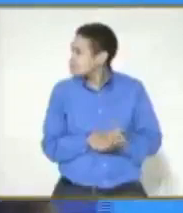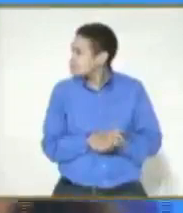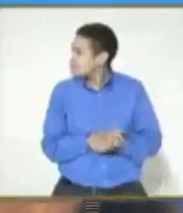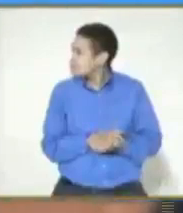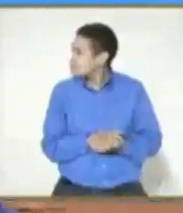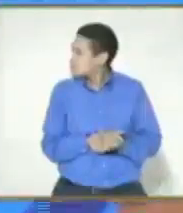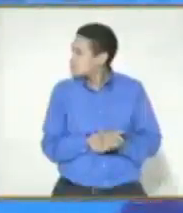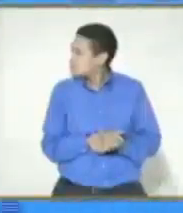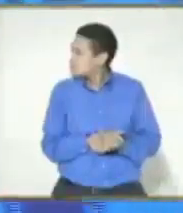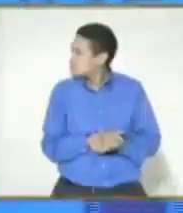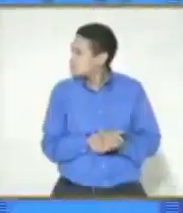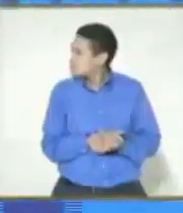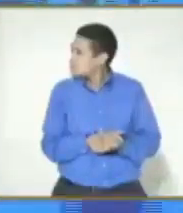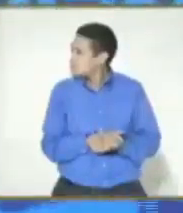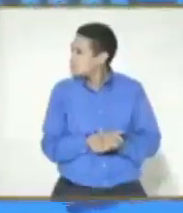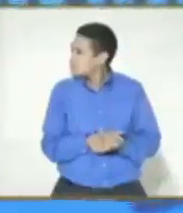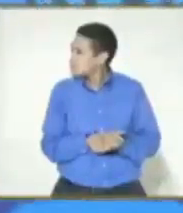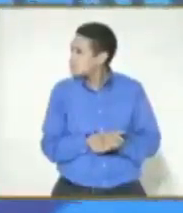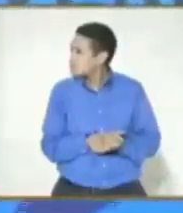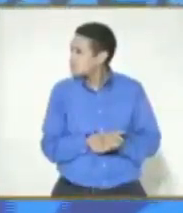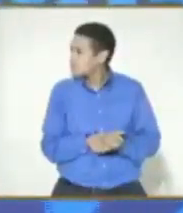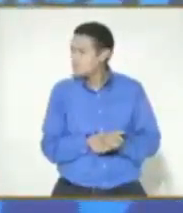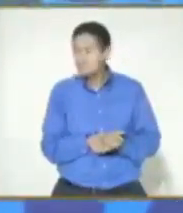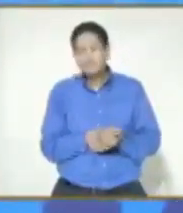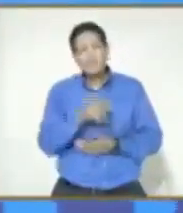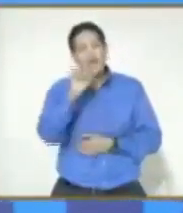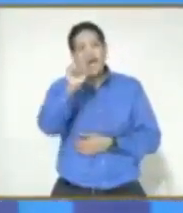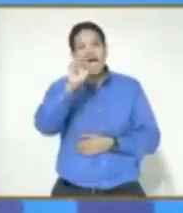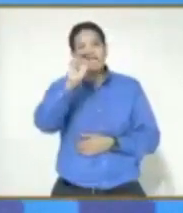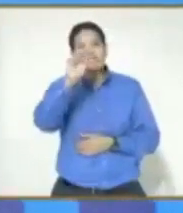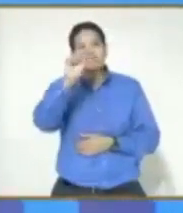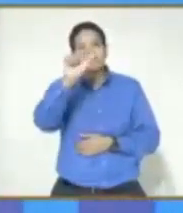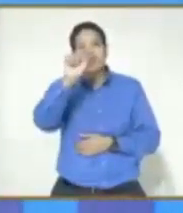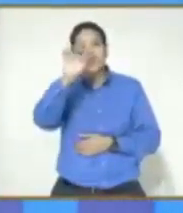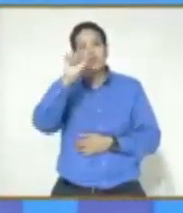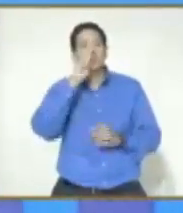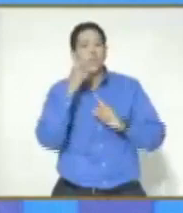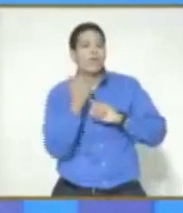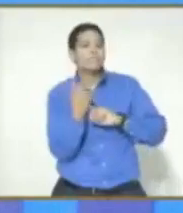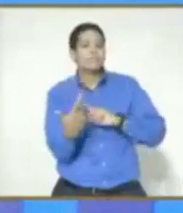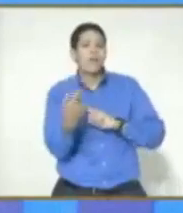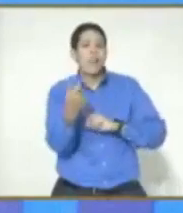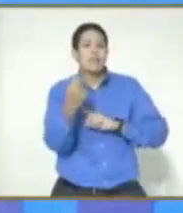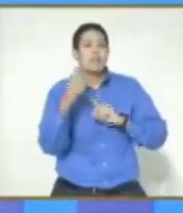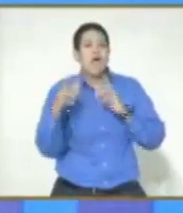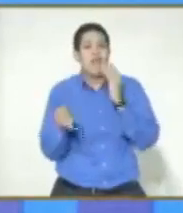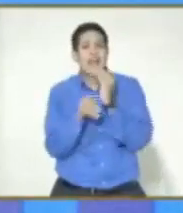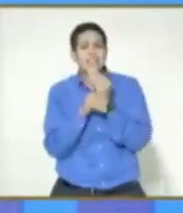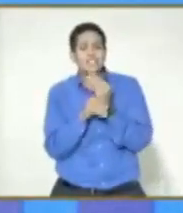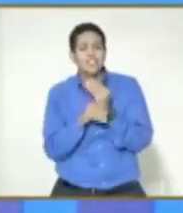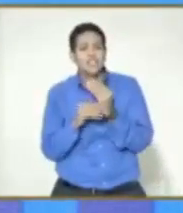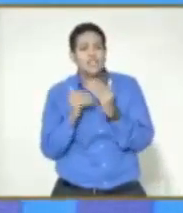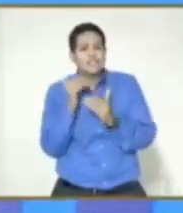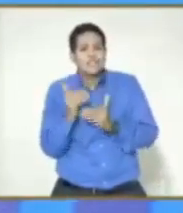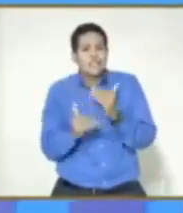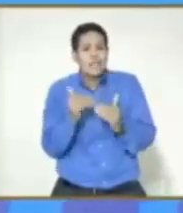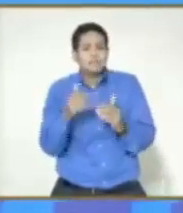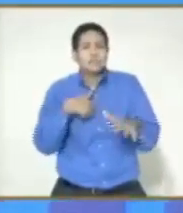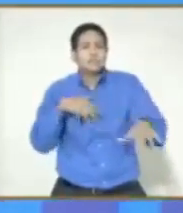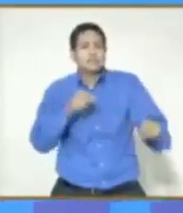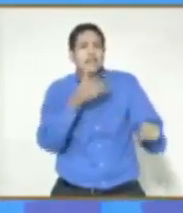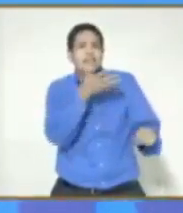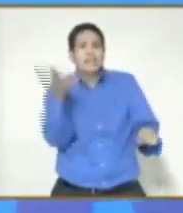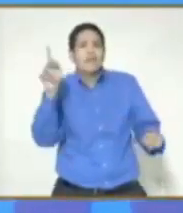Lewis to just expand a little on the additional steps that we have taken in the infirmary